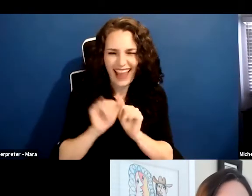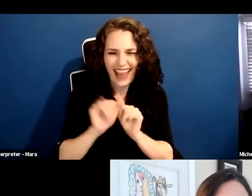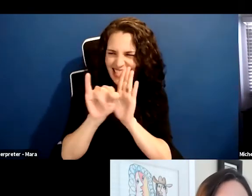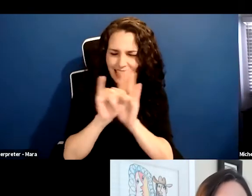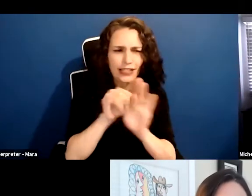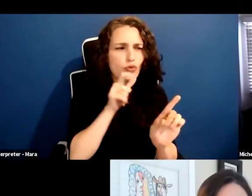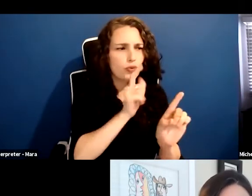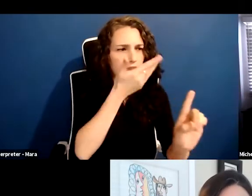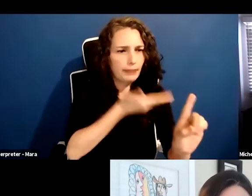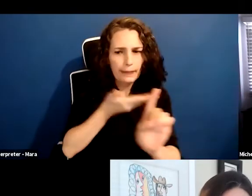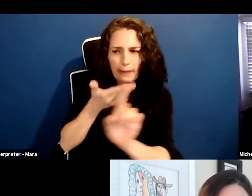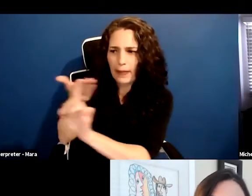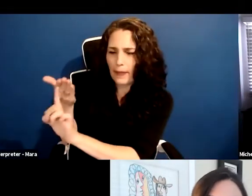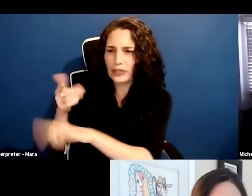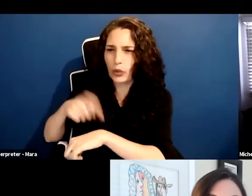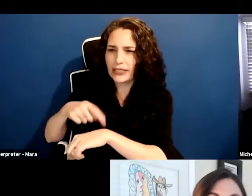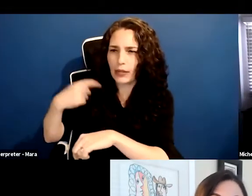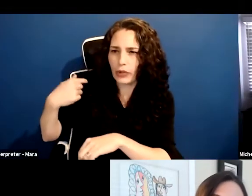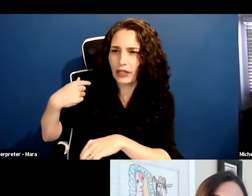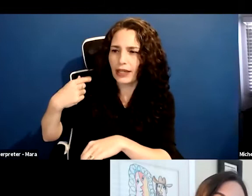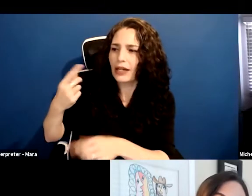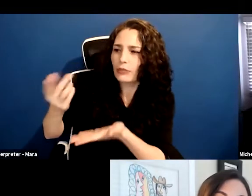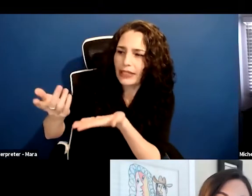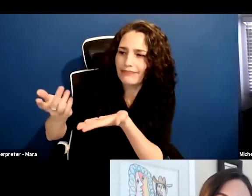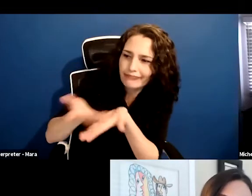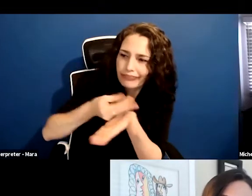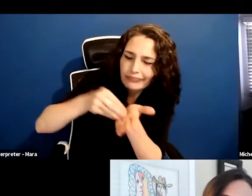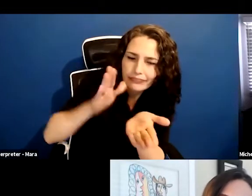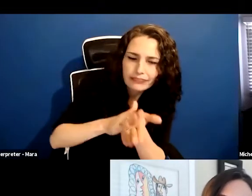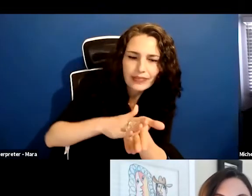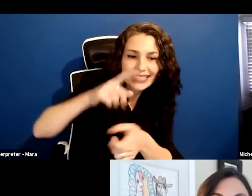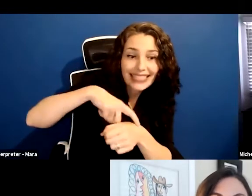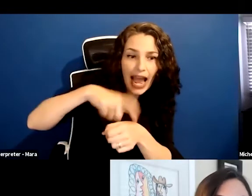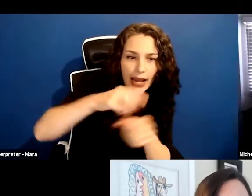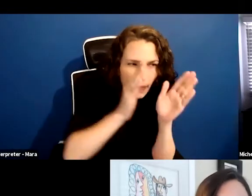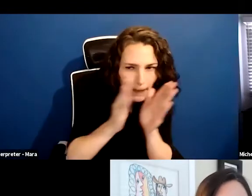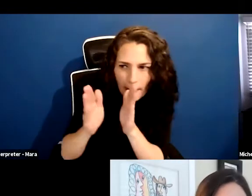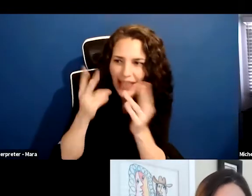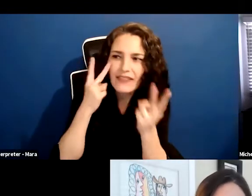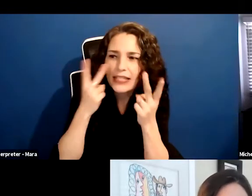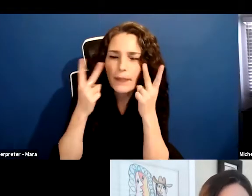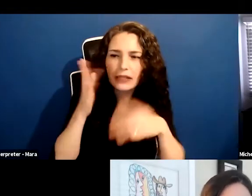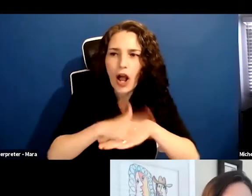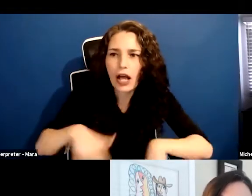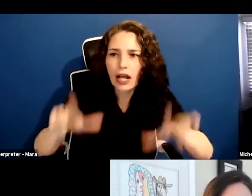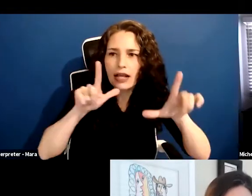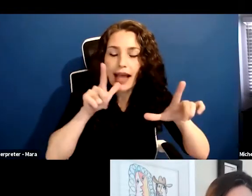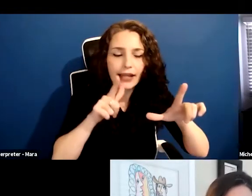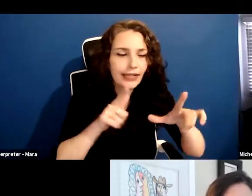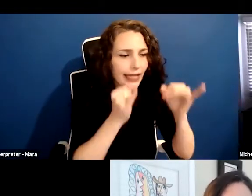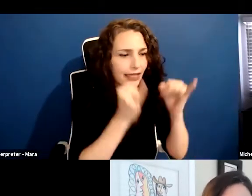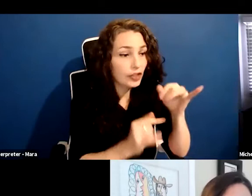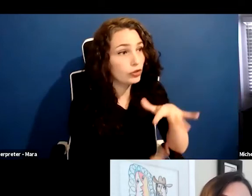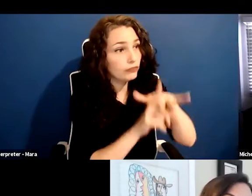that they, we roll in the amount of time and the visibility of people on screen. So we're not just looking at individual incidences of